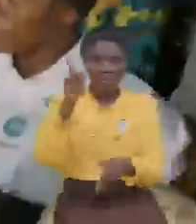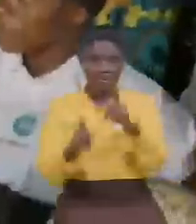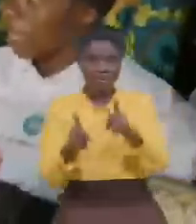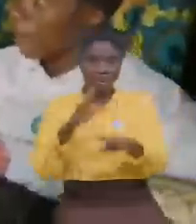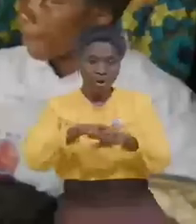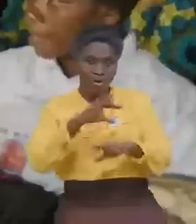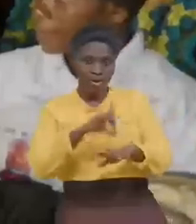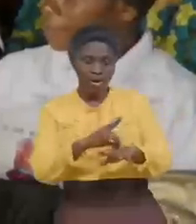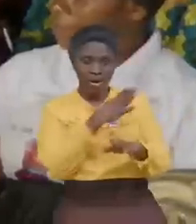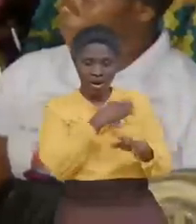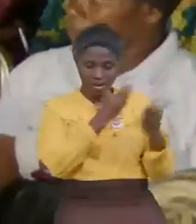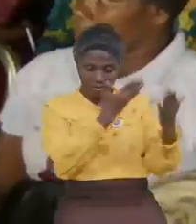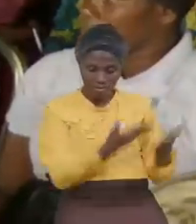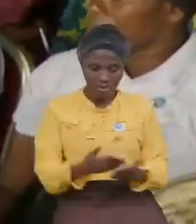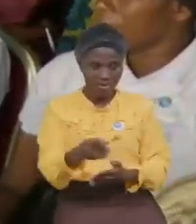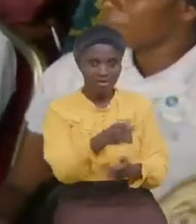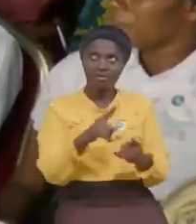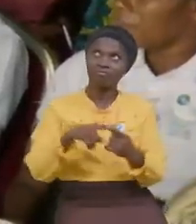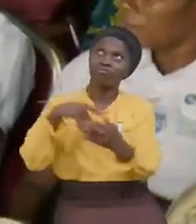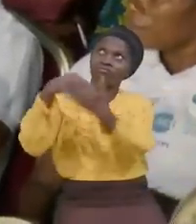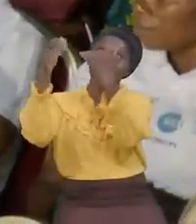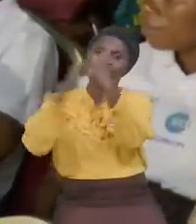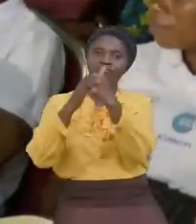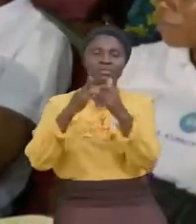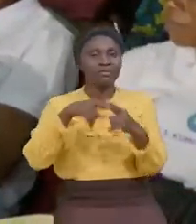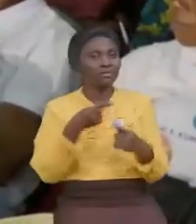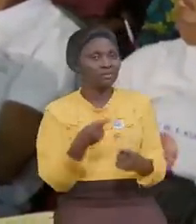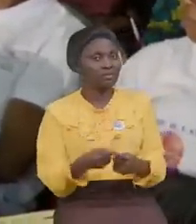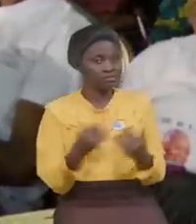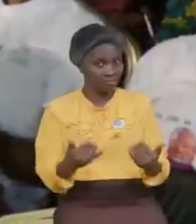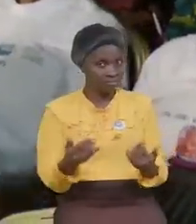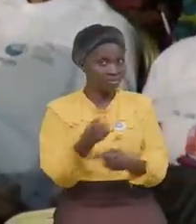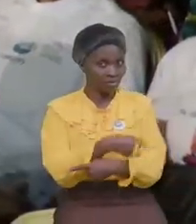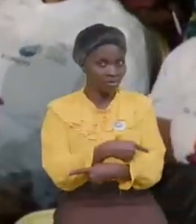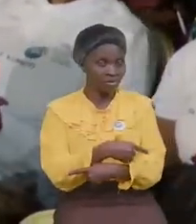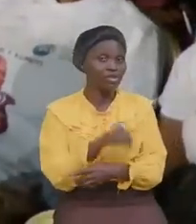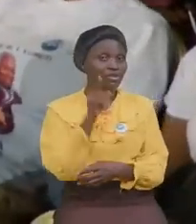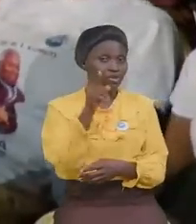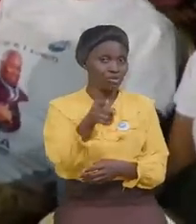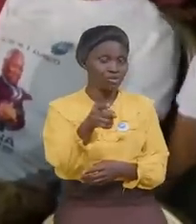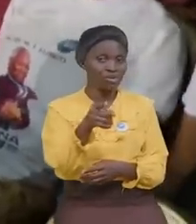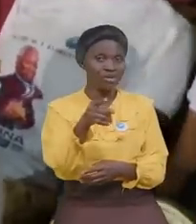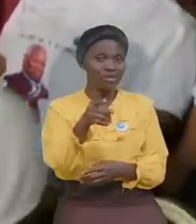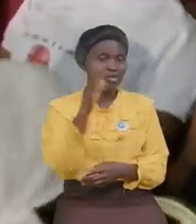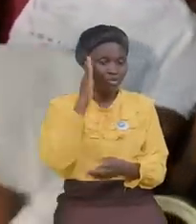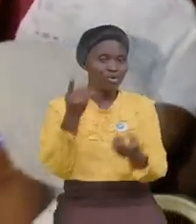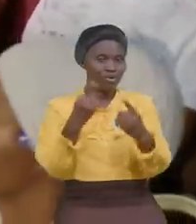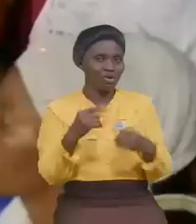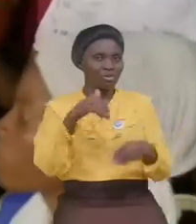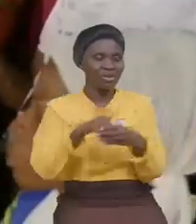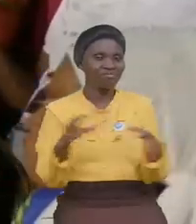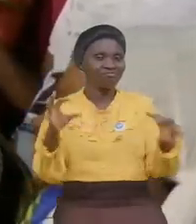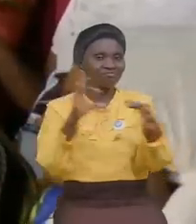heaven. And then this day you come in contact with Christ.